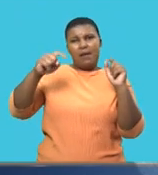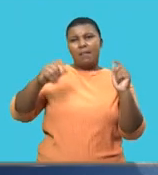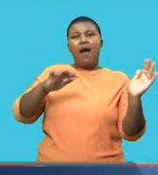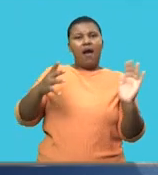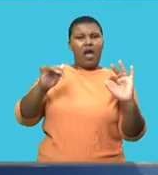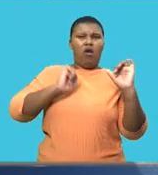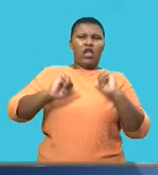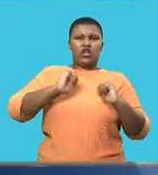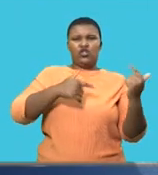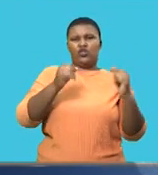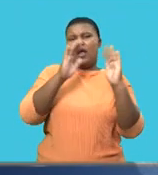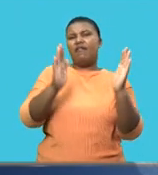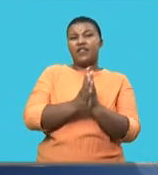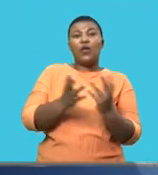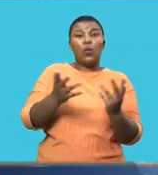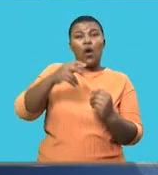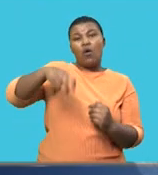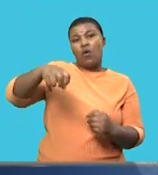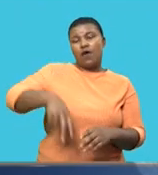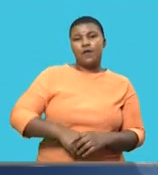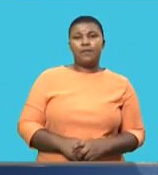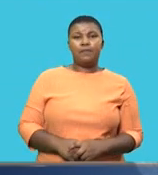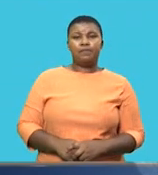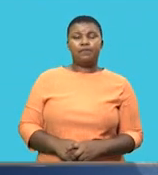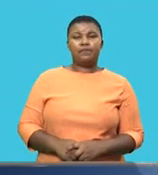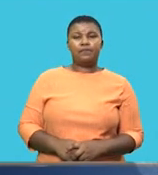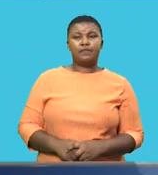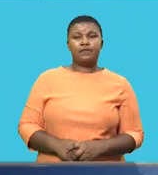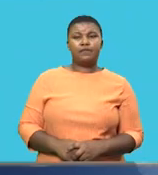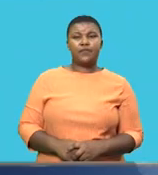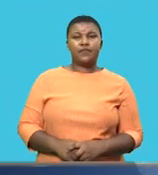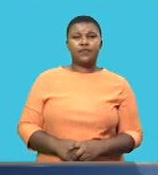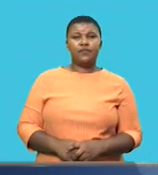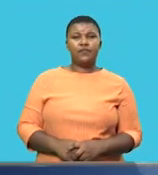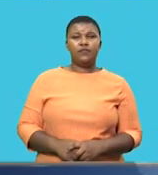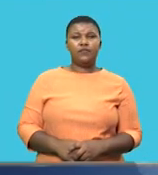know, the actions that they are doing on the road. For Soweto TV News, I am Zwelibanzi Mazibuko.